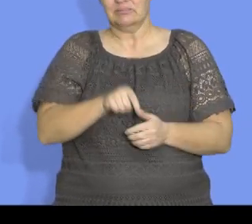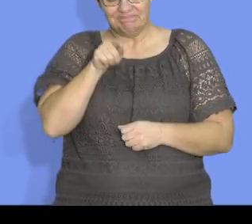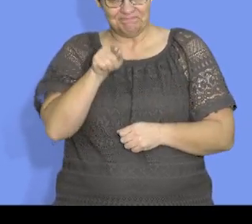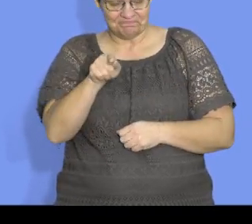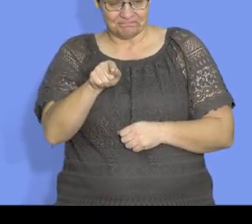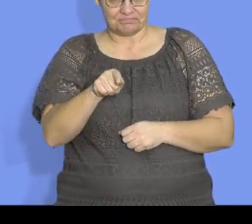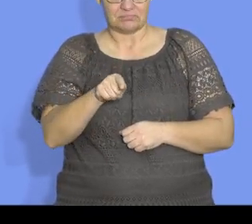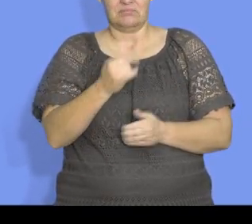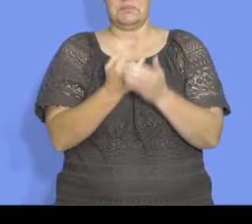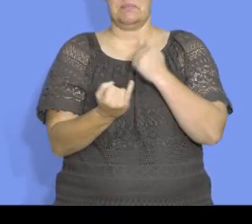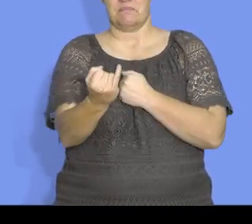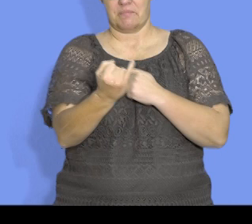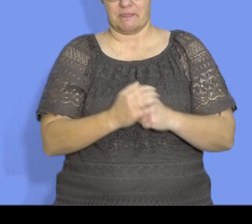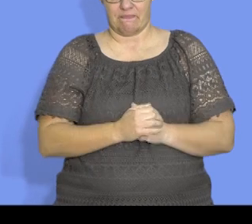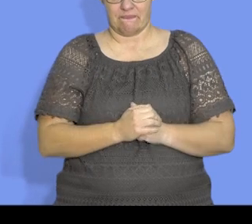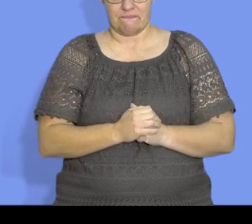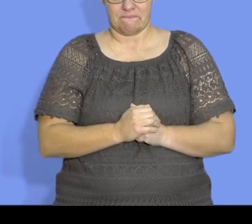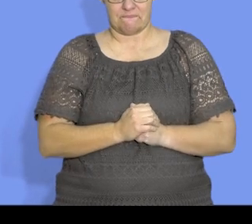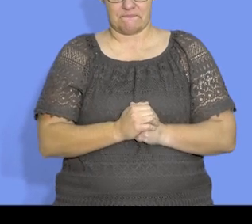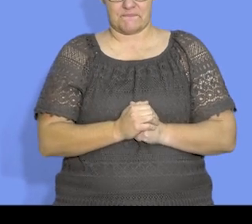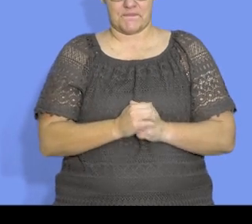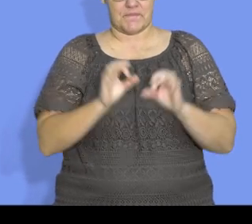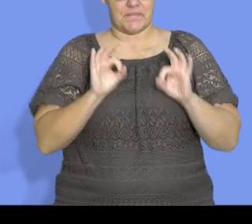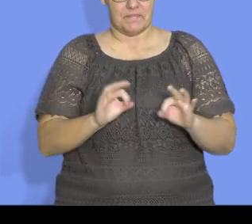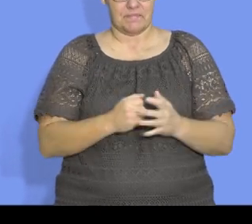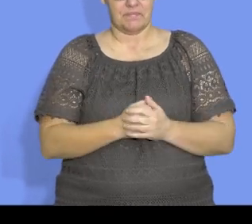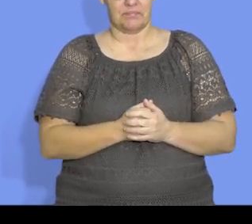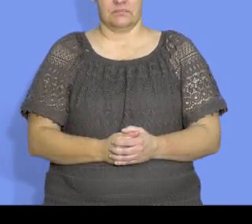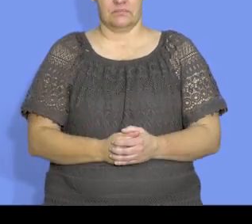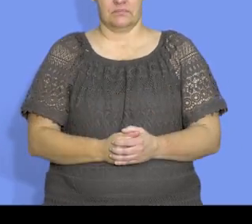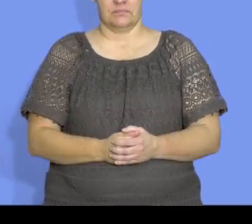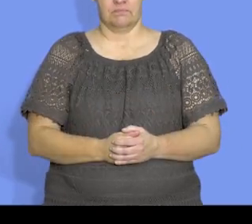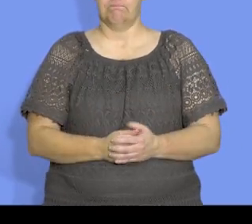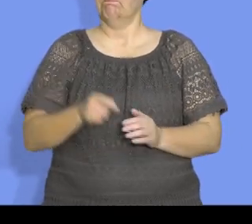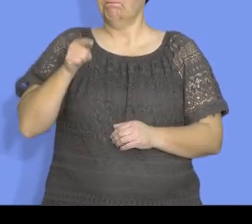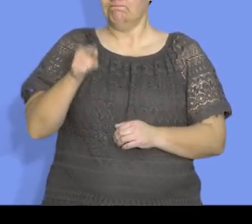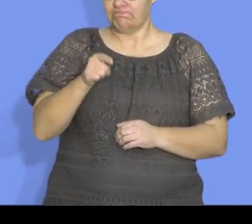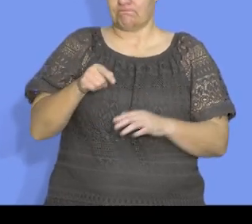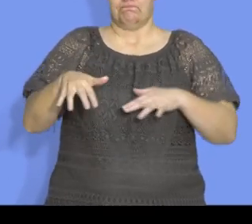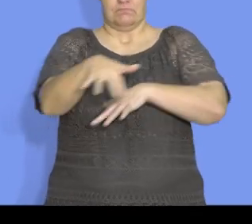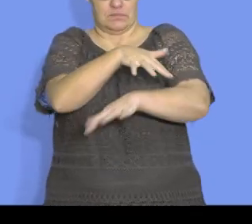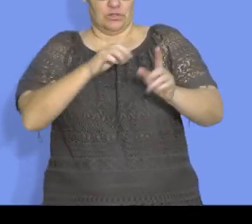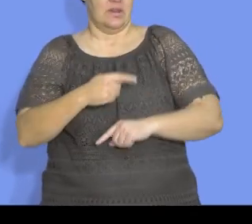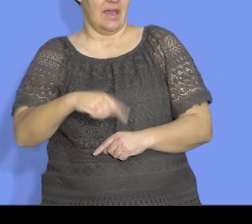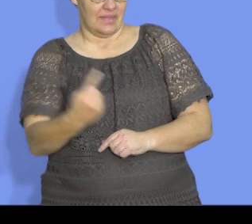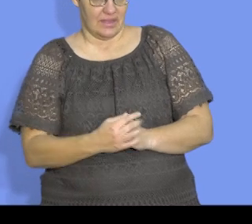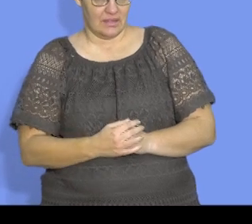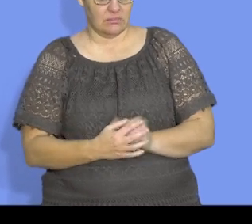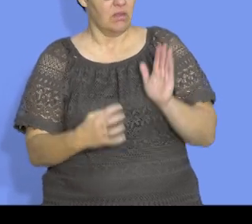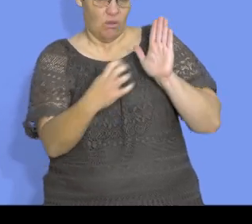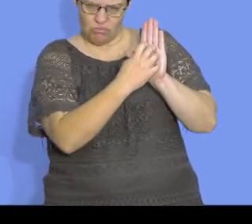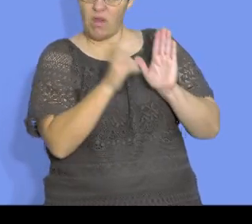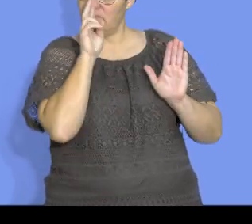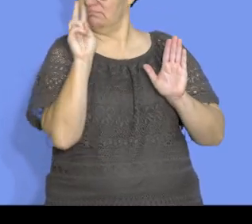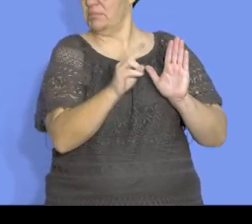dependent and this is the independent. Right, here's another situation, a graph that we've seen